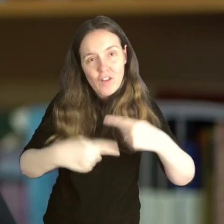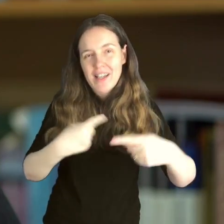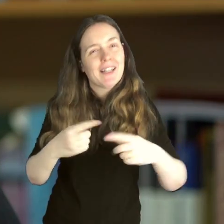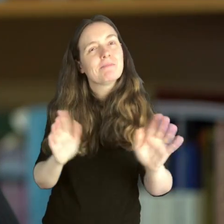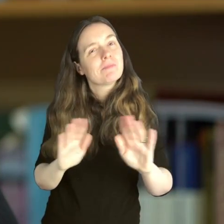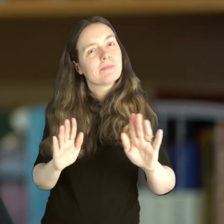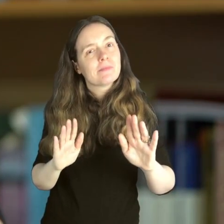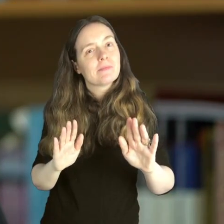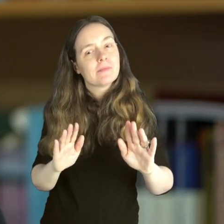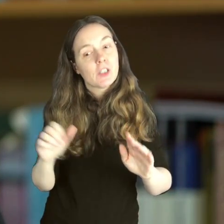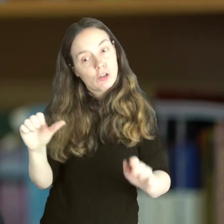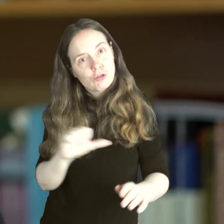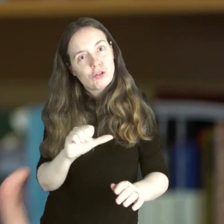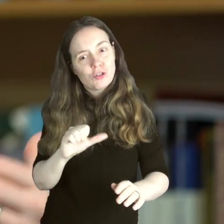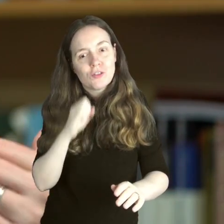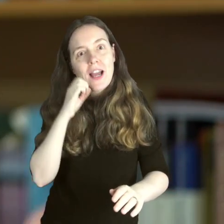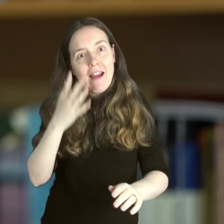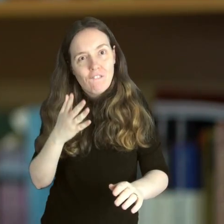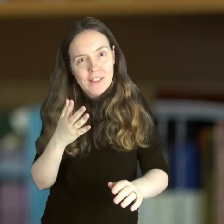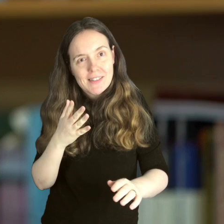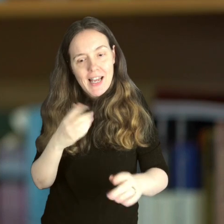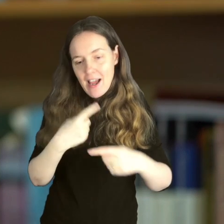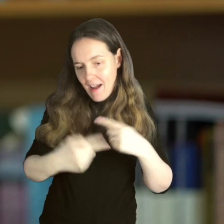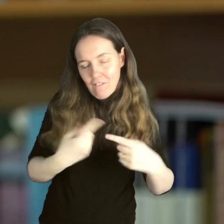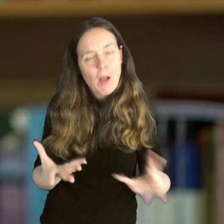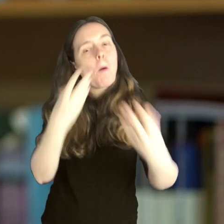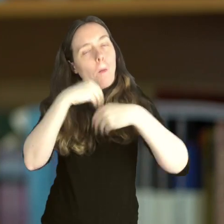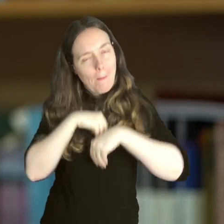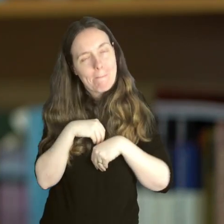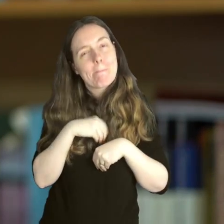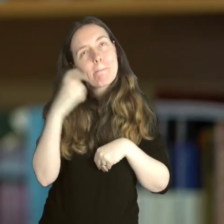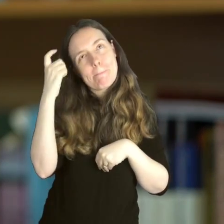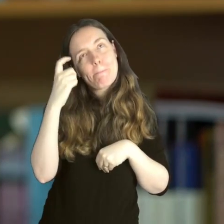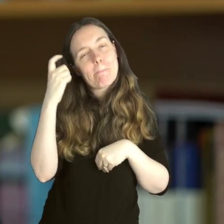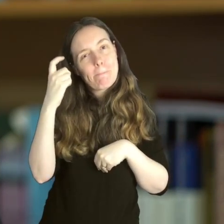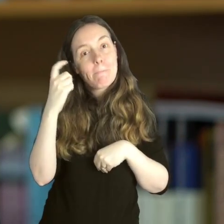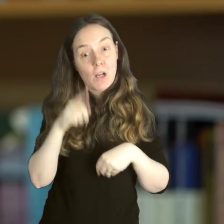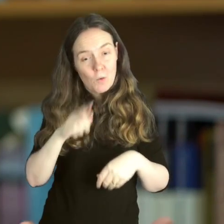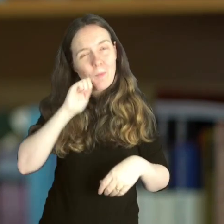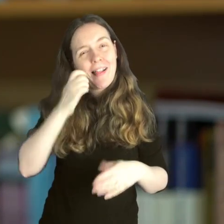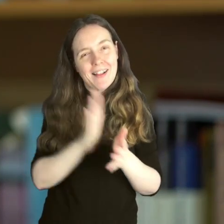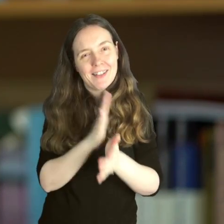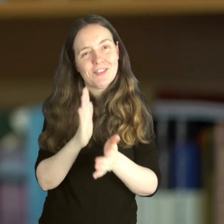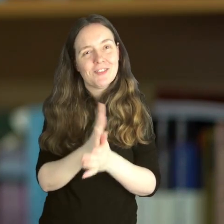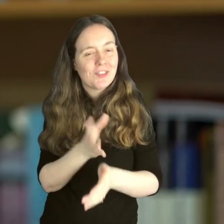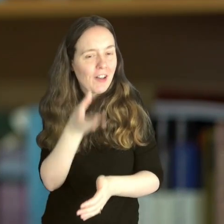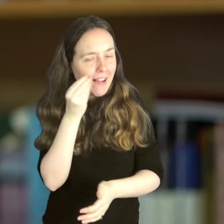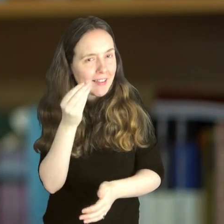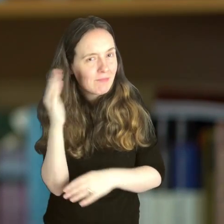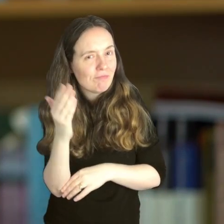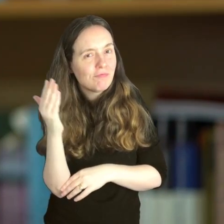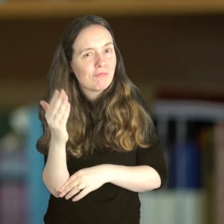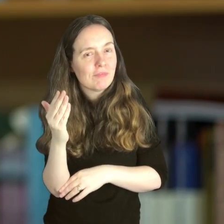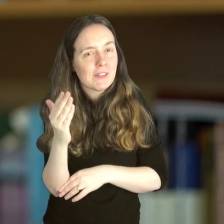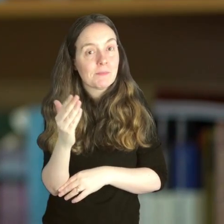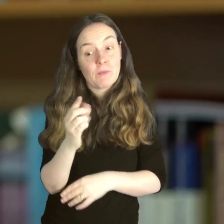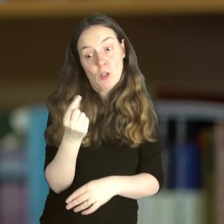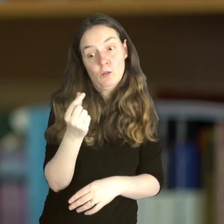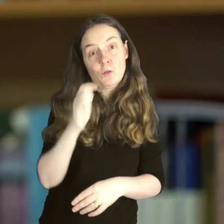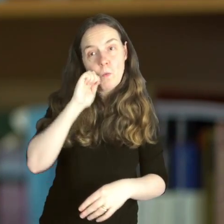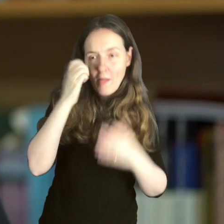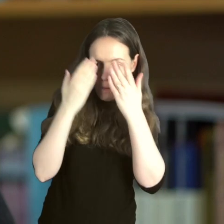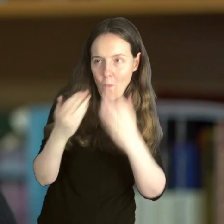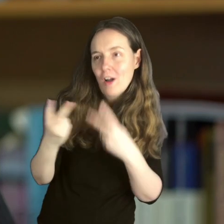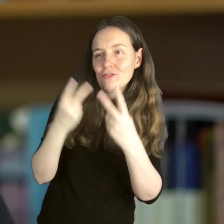should mark us on every day of every year. So you're going to enjoy that. We're going to have a time of worship in just a few moments. And as we do